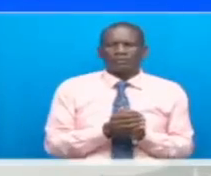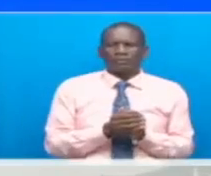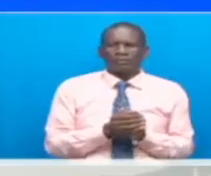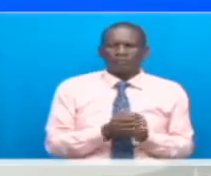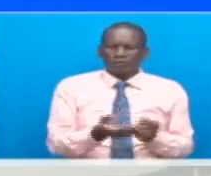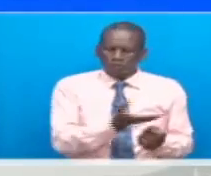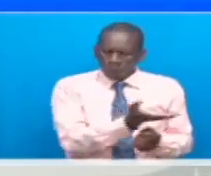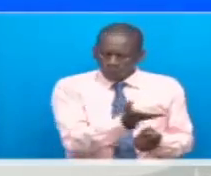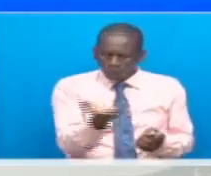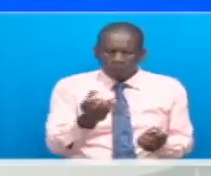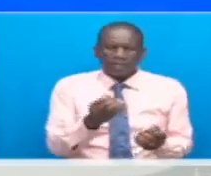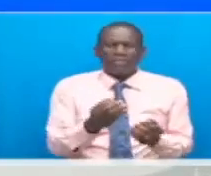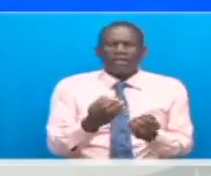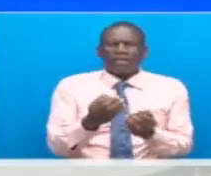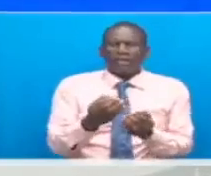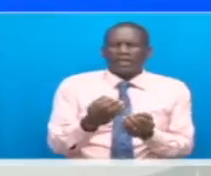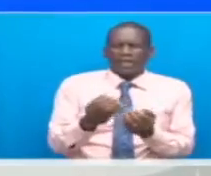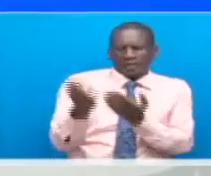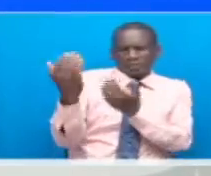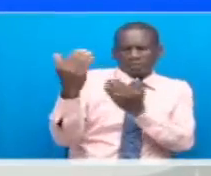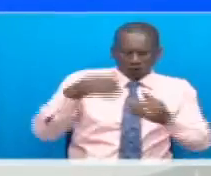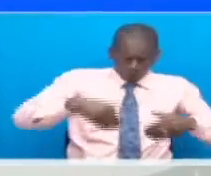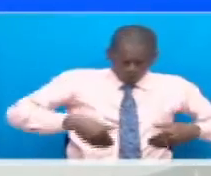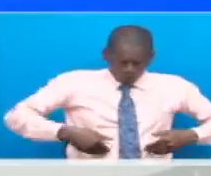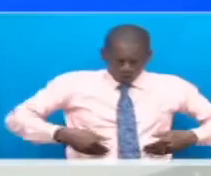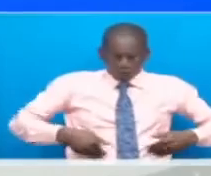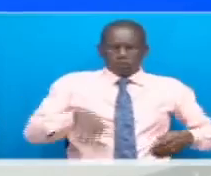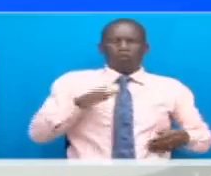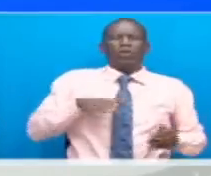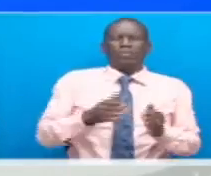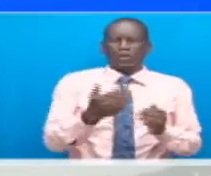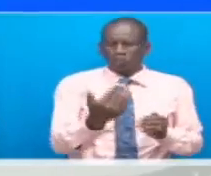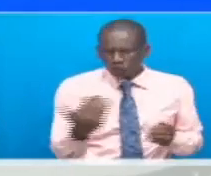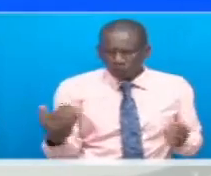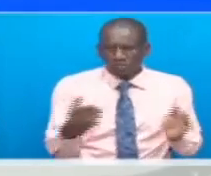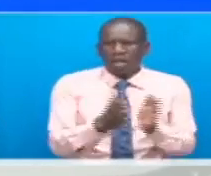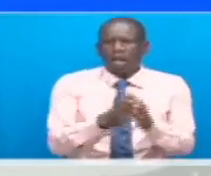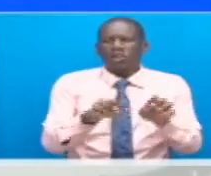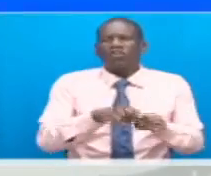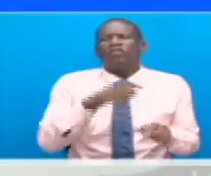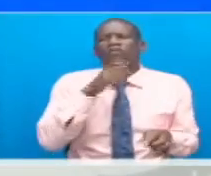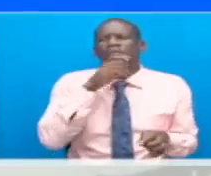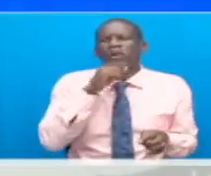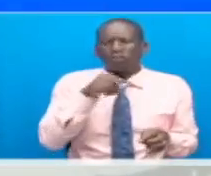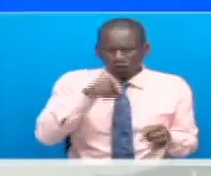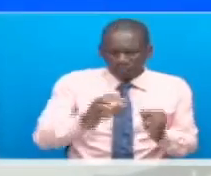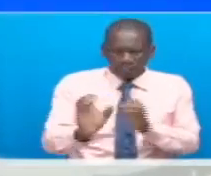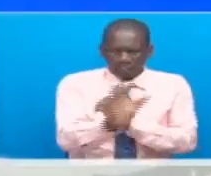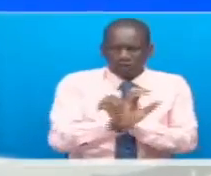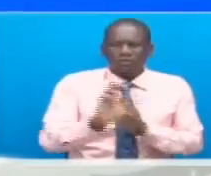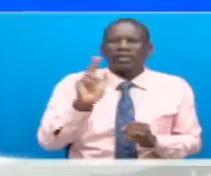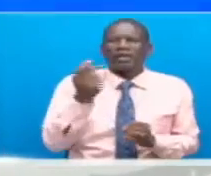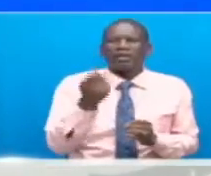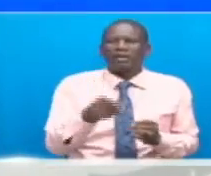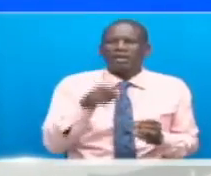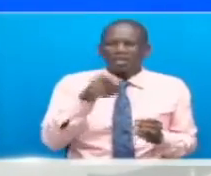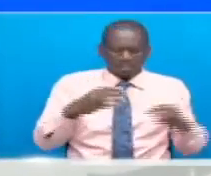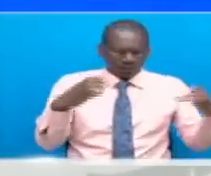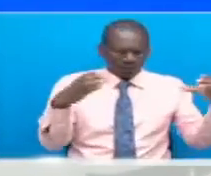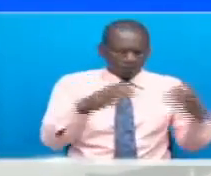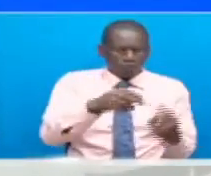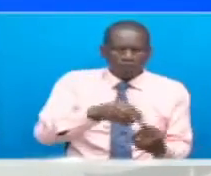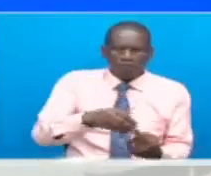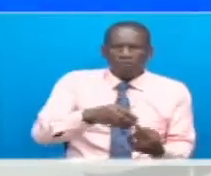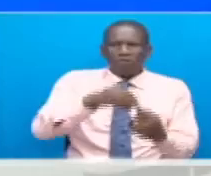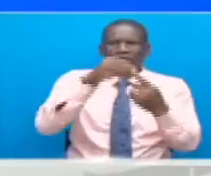These are the aspirations of the youth, of women, of children, and of the men of Kenya. It is a set of